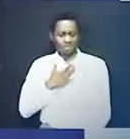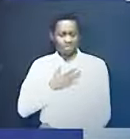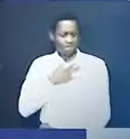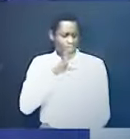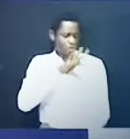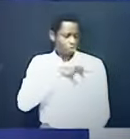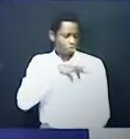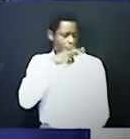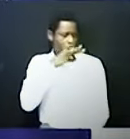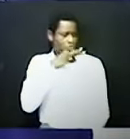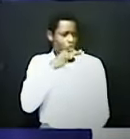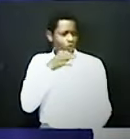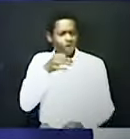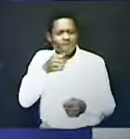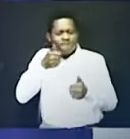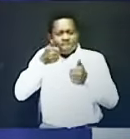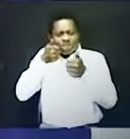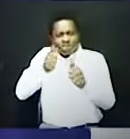hard after